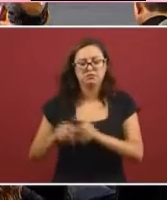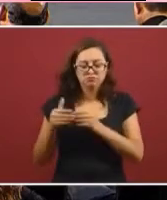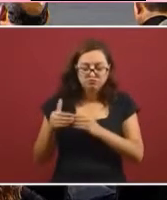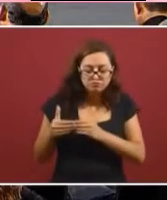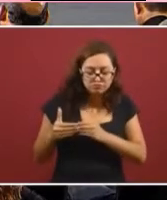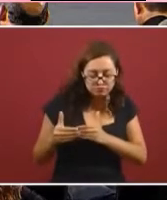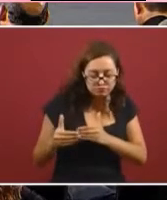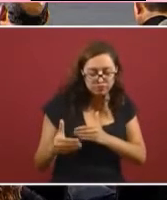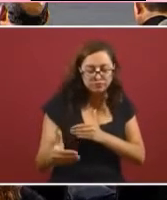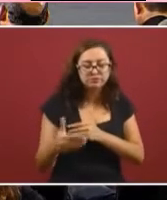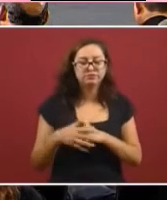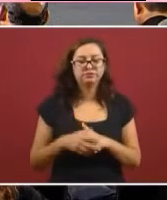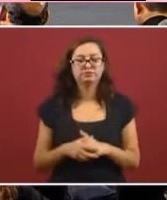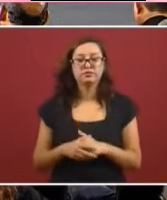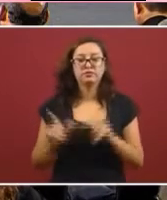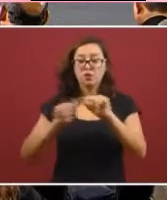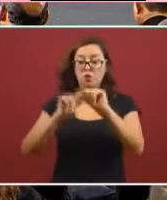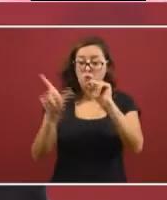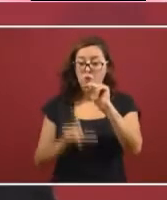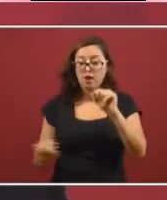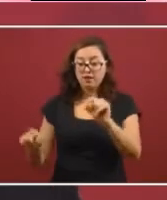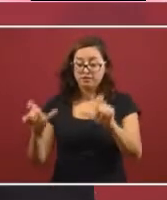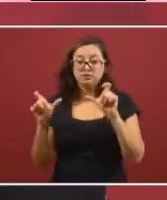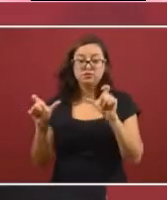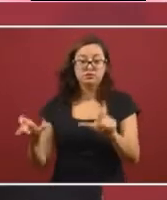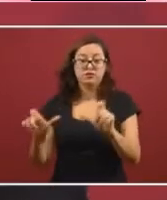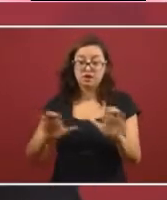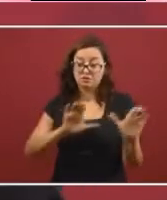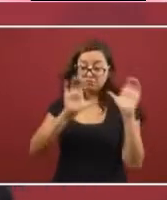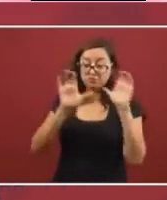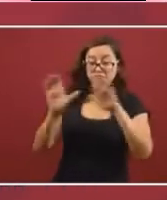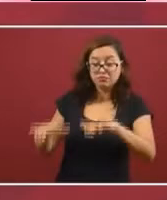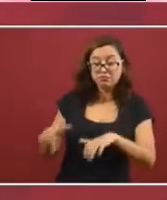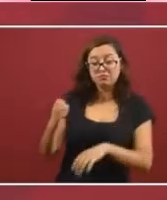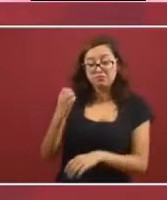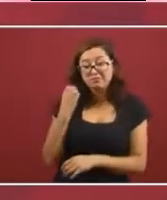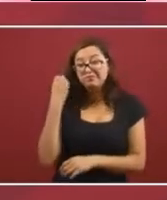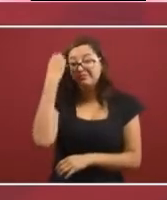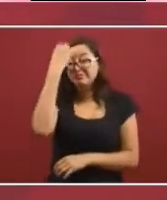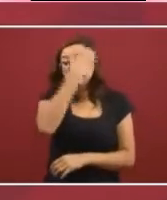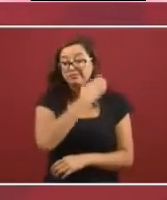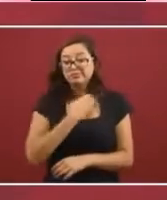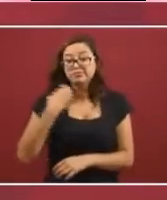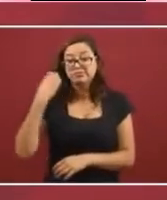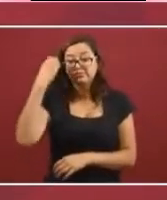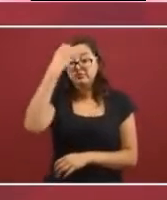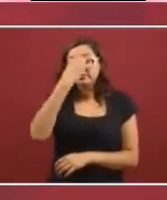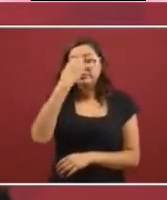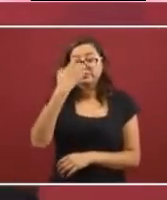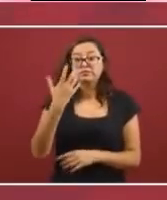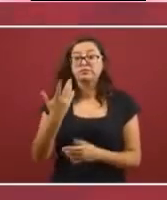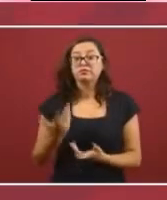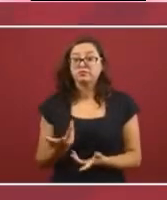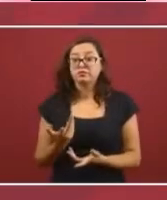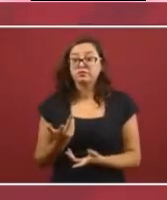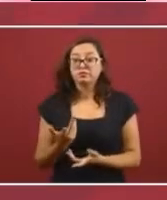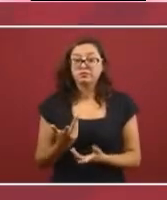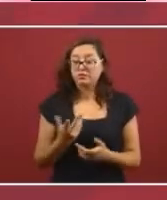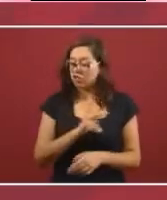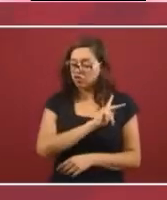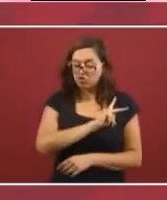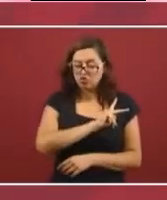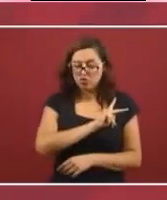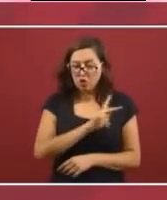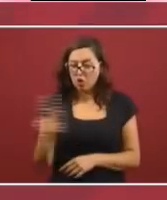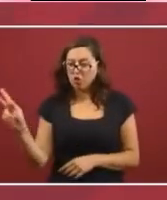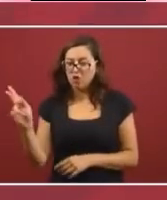note para ingresar a that guardia, the exam se está aplicando for entering the National Guard is